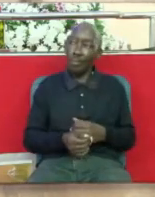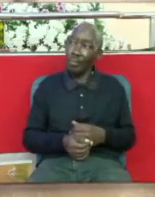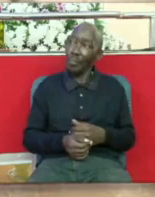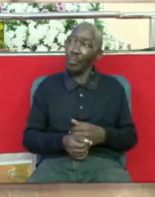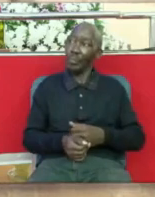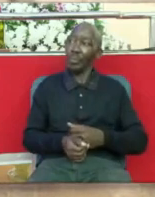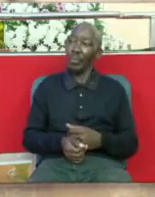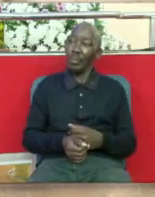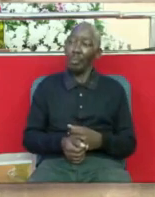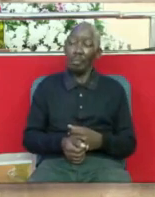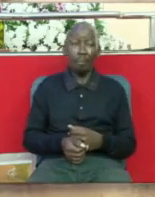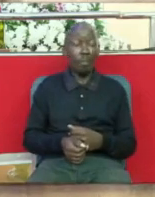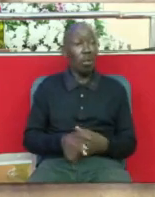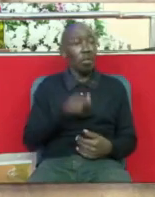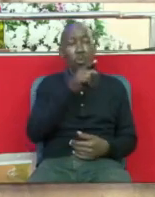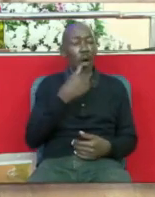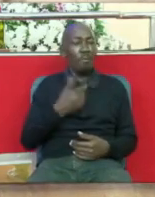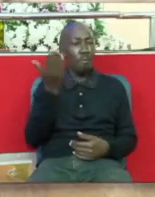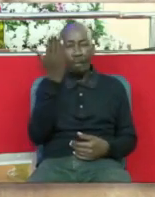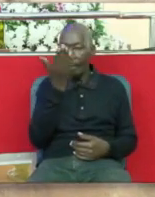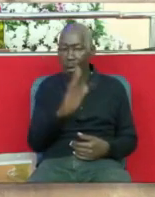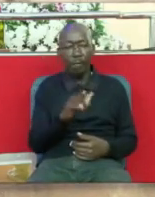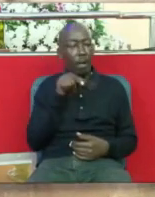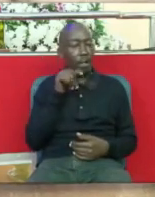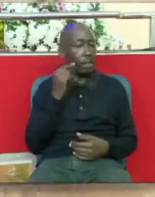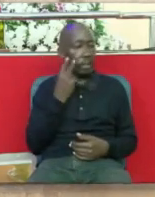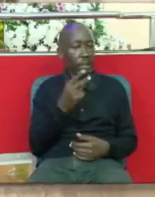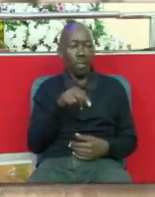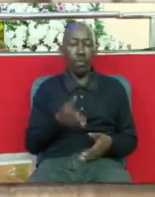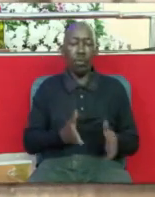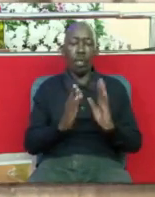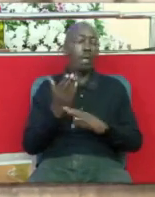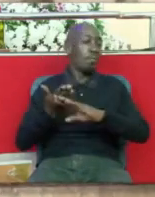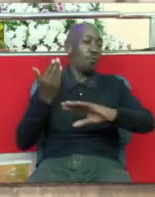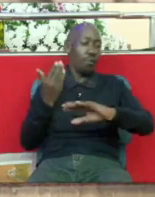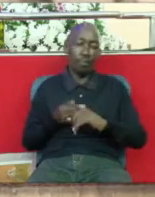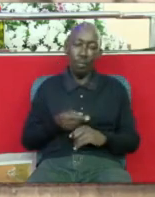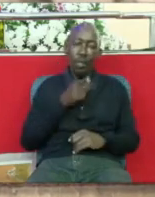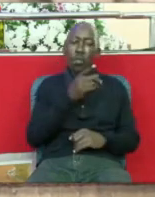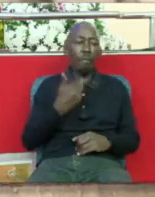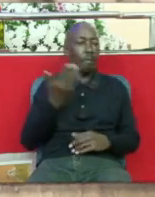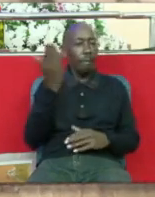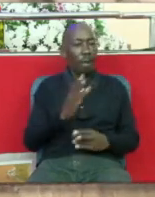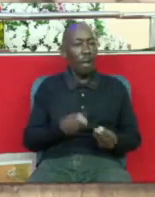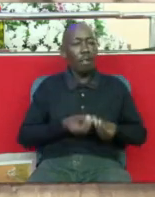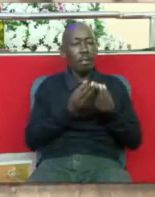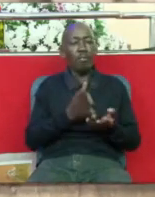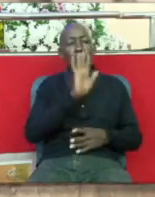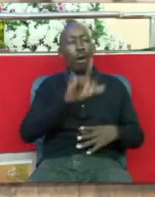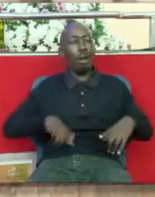leo. You've not been this way before. Kwamba hujakuwa hivi hapo awali. You've not given your life to Christ.